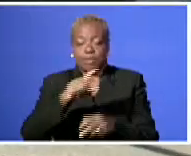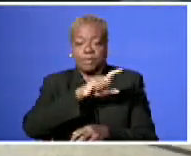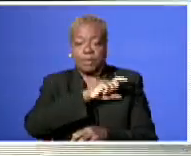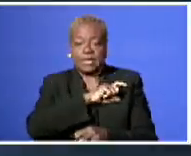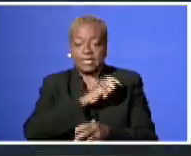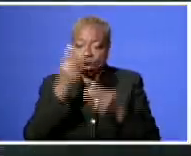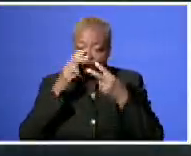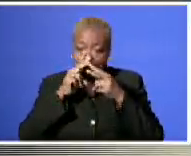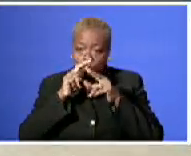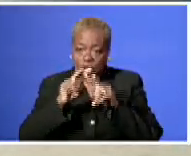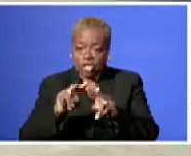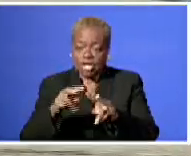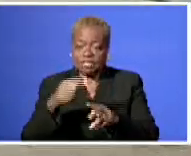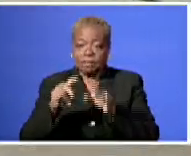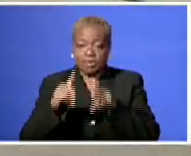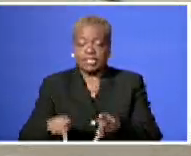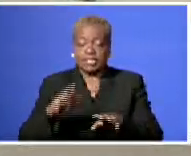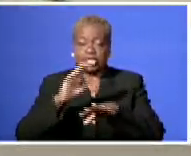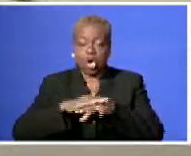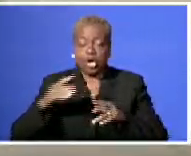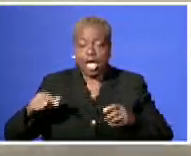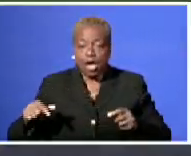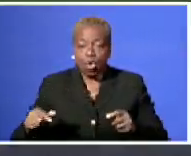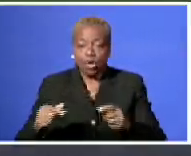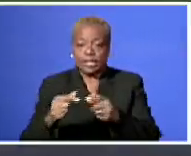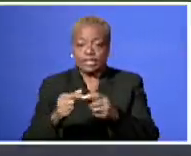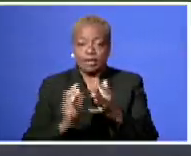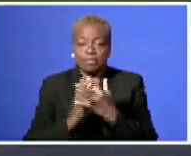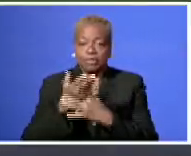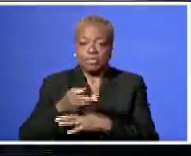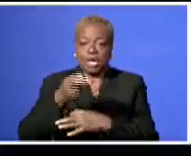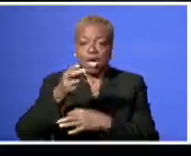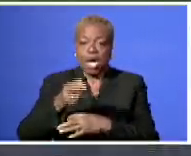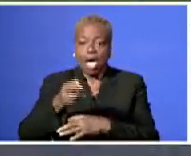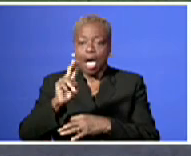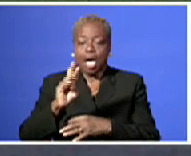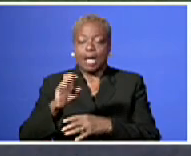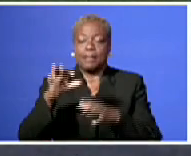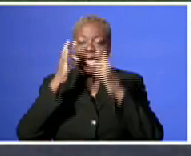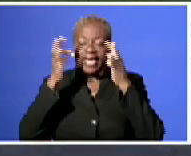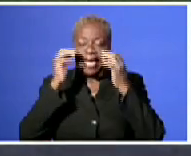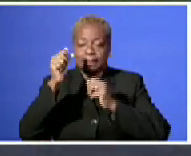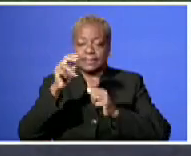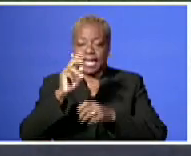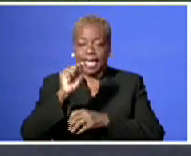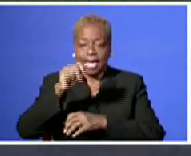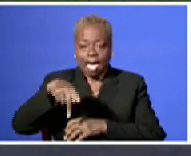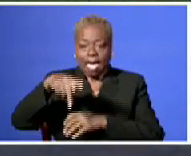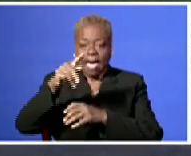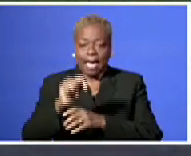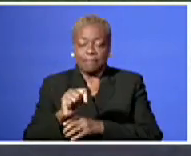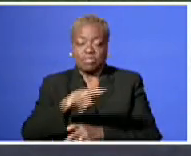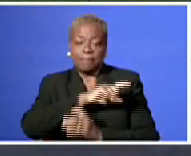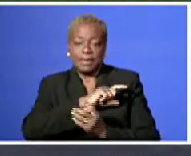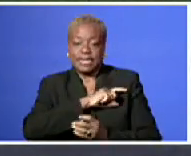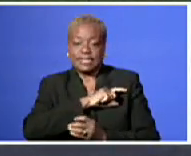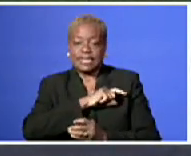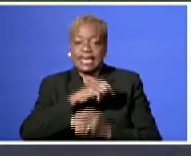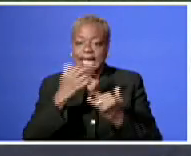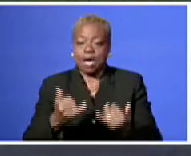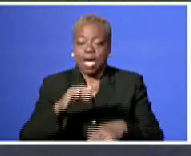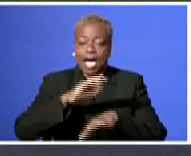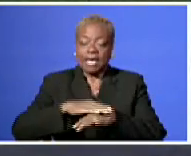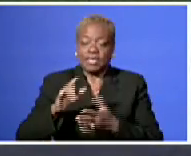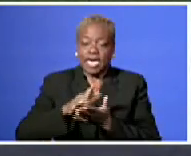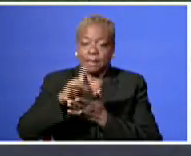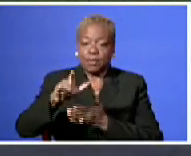monitoring persons on quarantine through the Hubcat app. The police commissioner says officers have been stationed at the airport in order to set